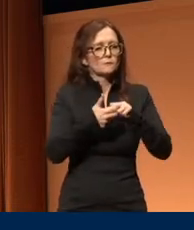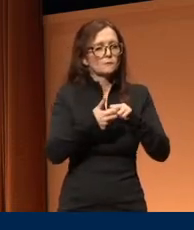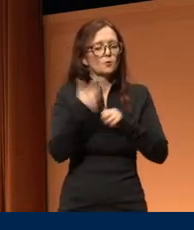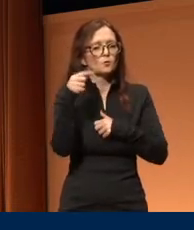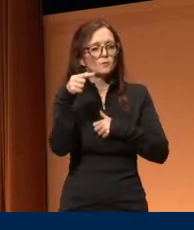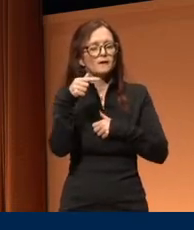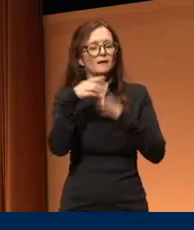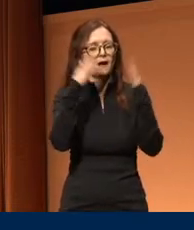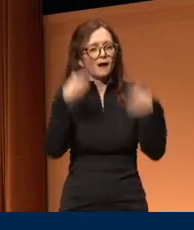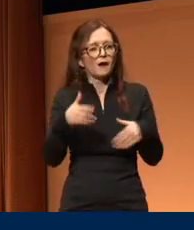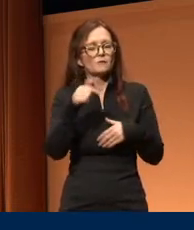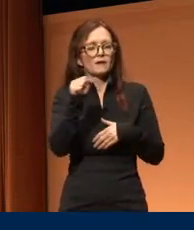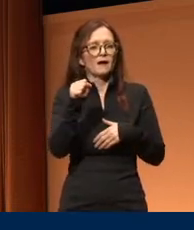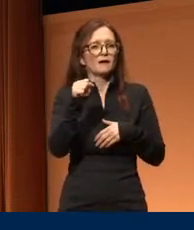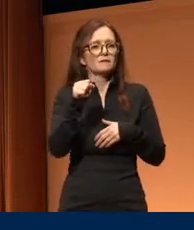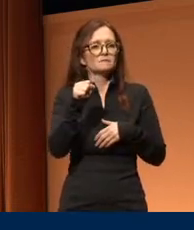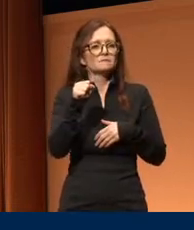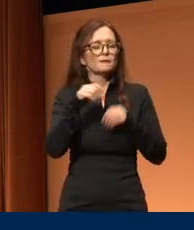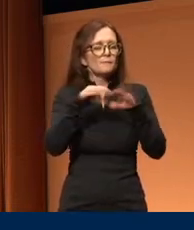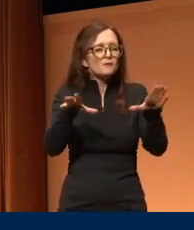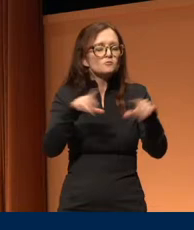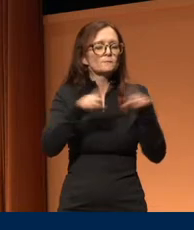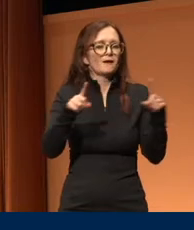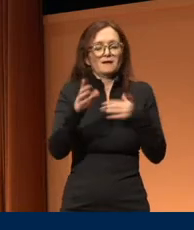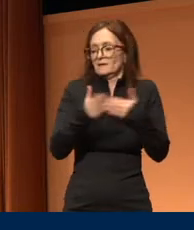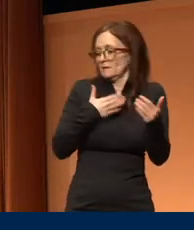gas emissions, even though